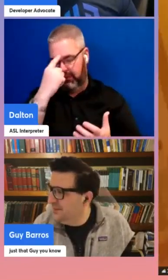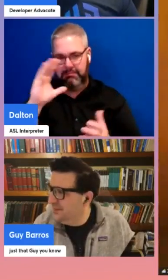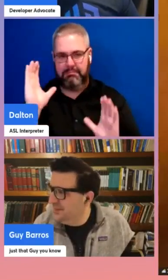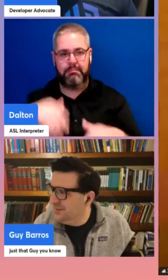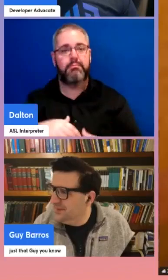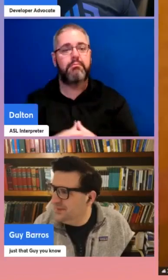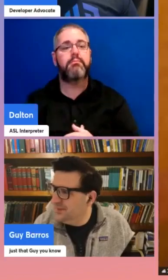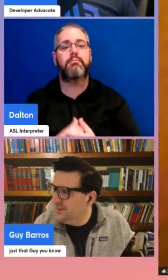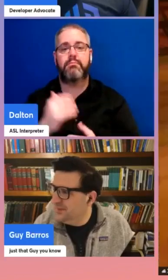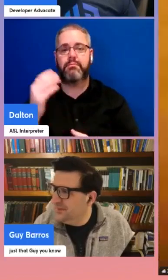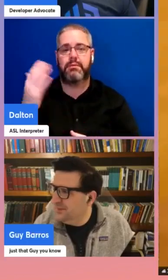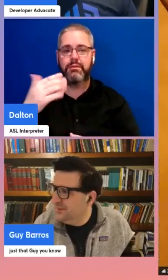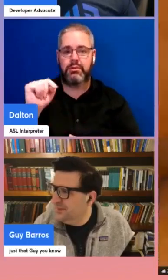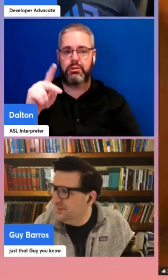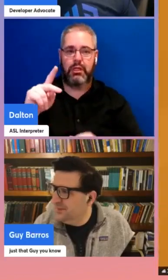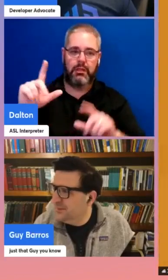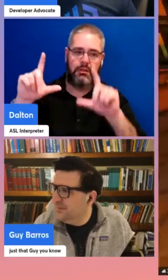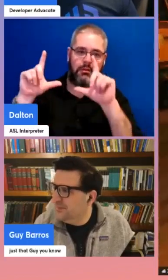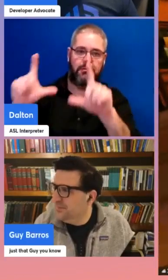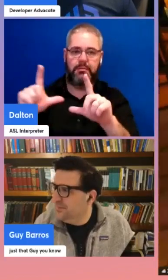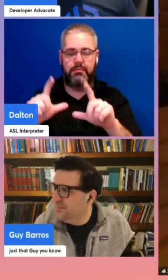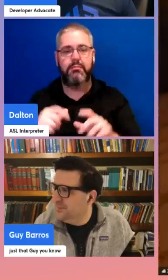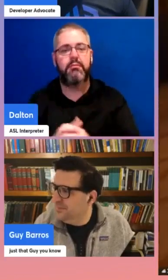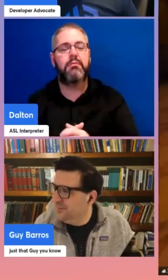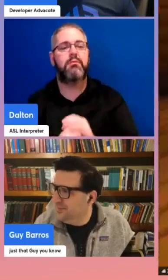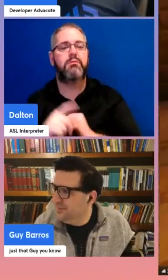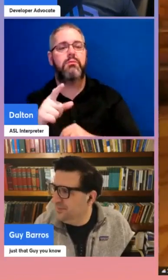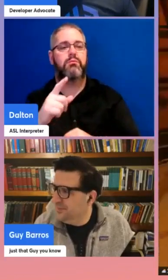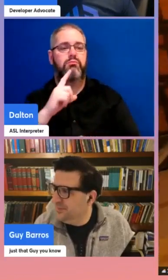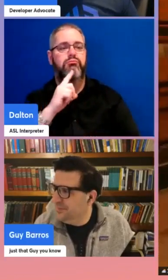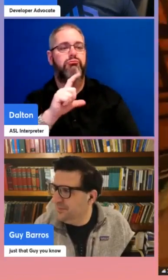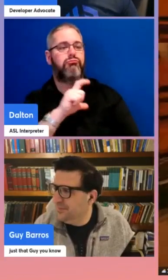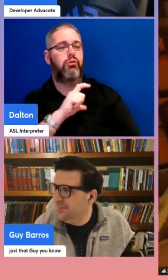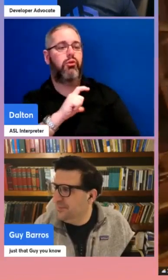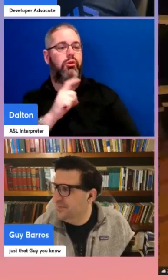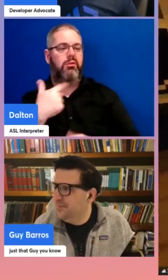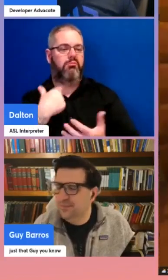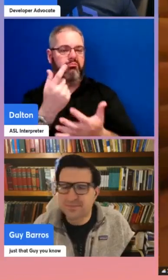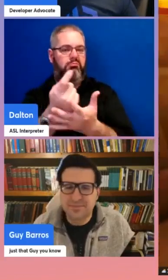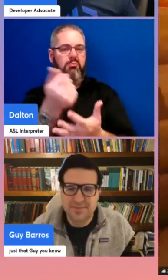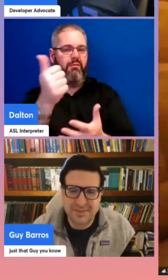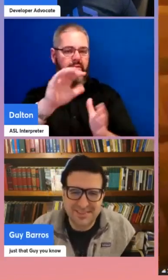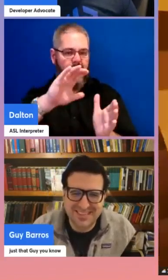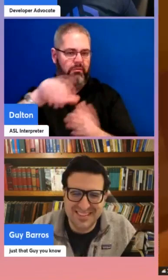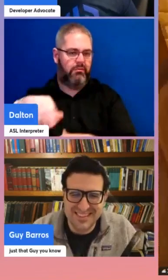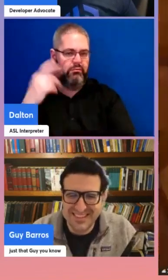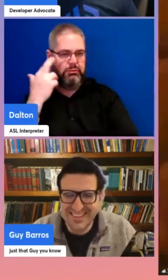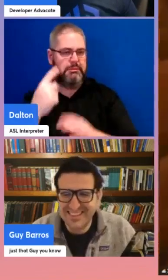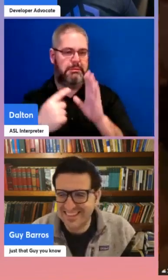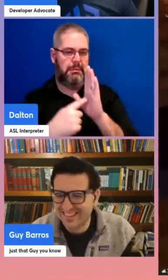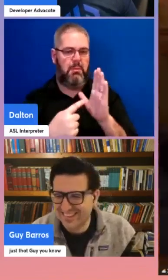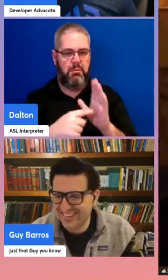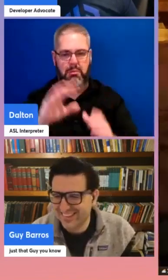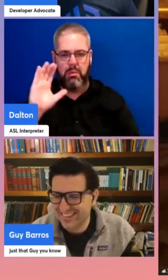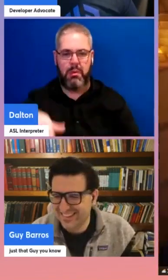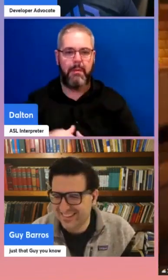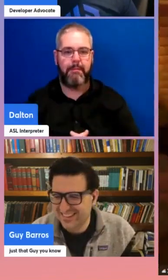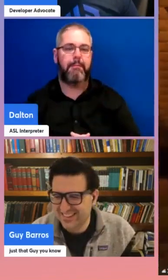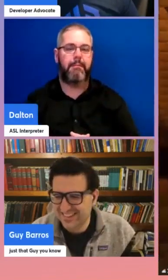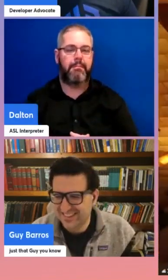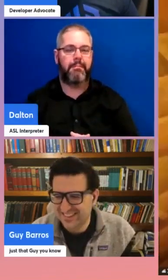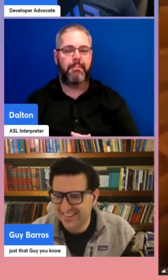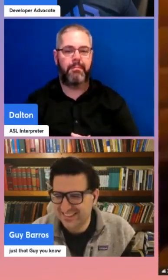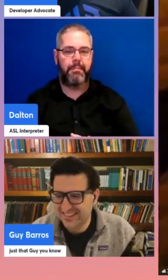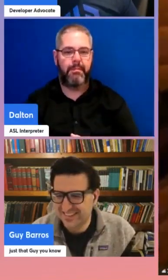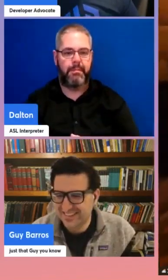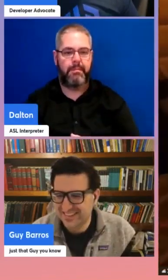tank. That was where security was, but we removed the security because it's a demo. All right, now what I'm